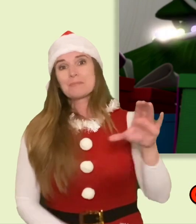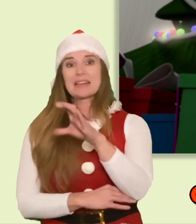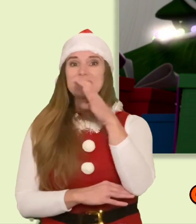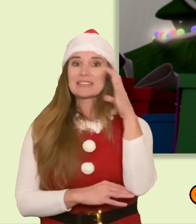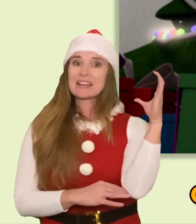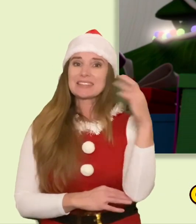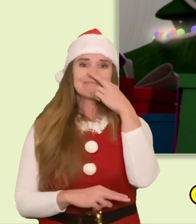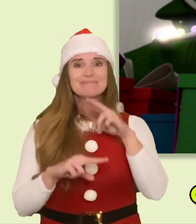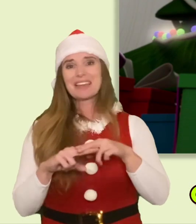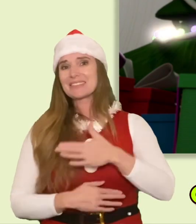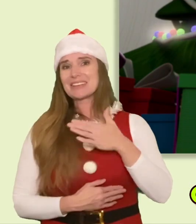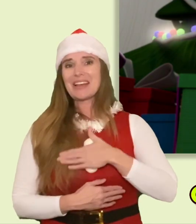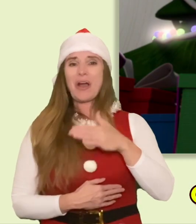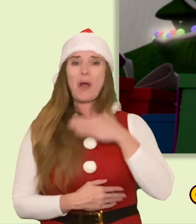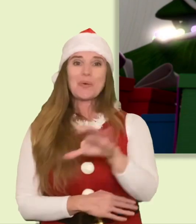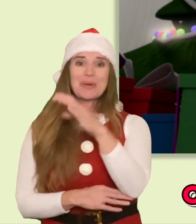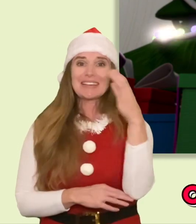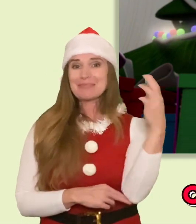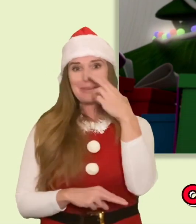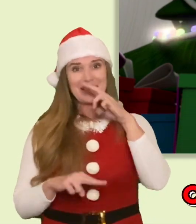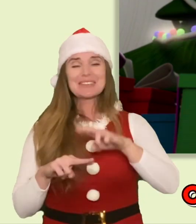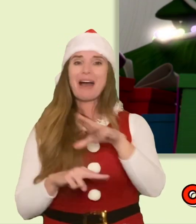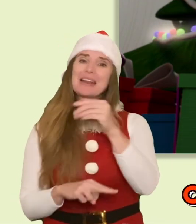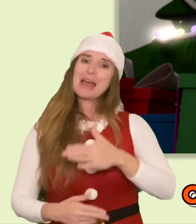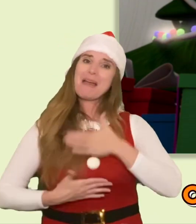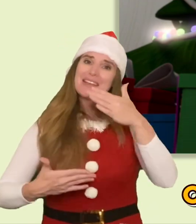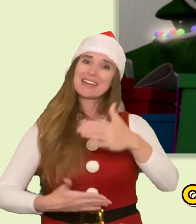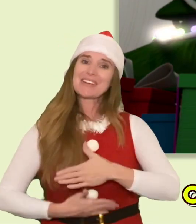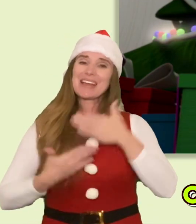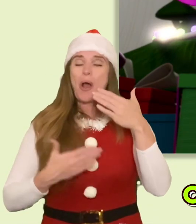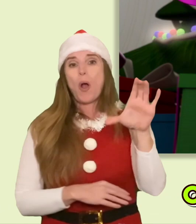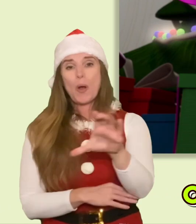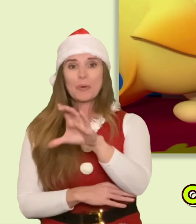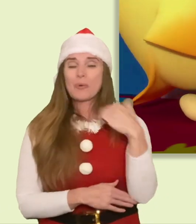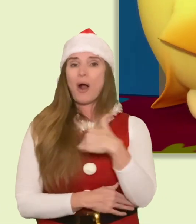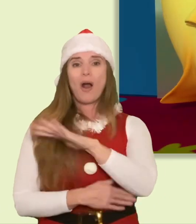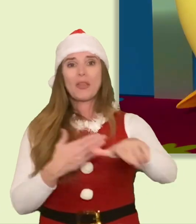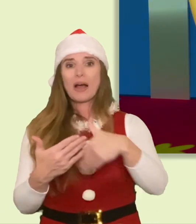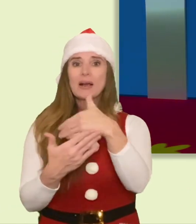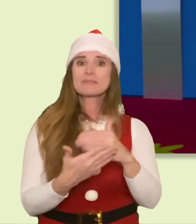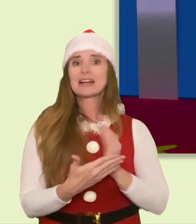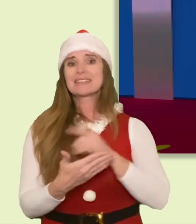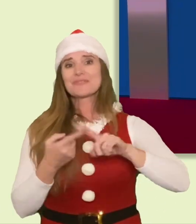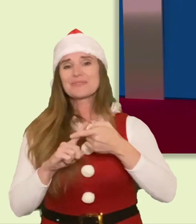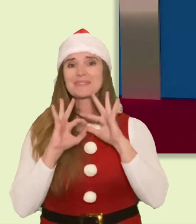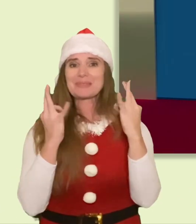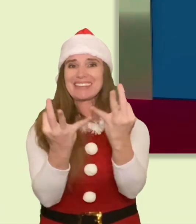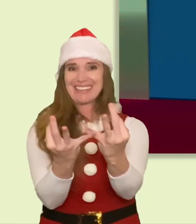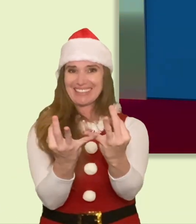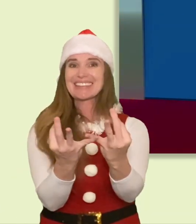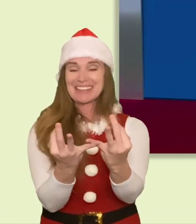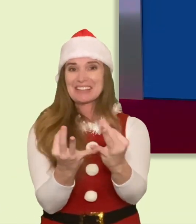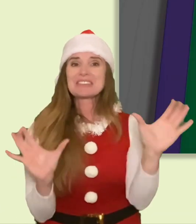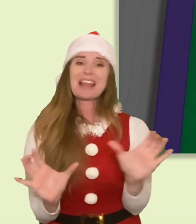Oh, Christmas is fun and merry. Oh, Christmas is fun and cheery. With all of our friends